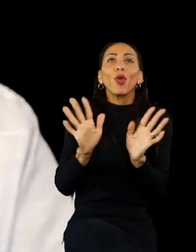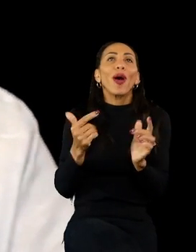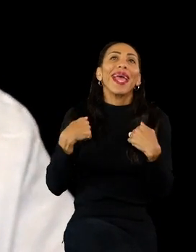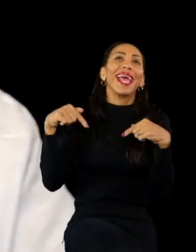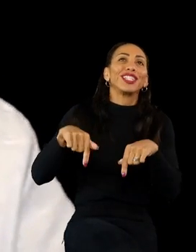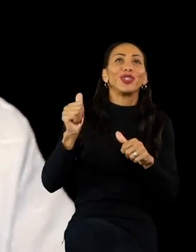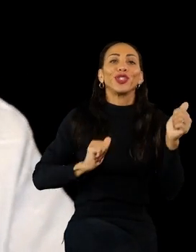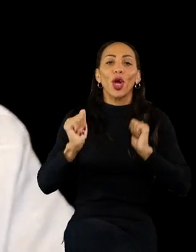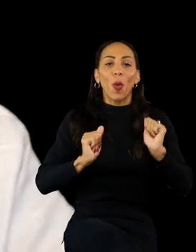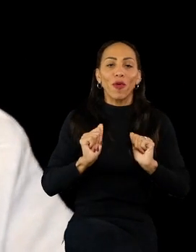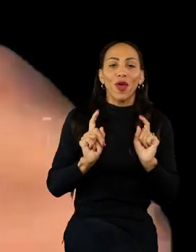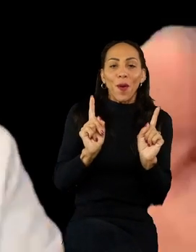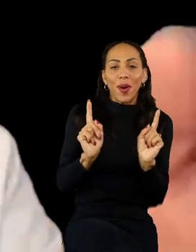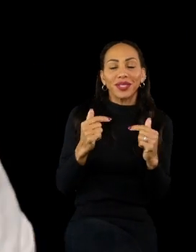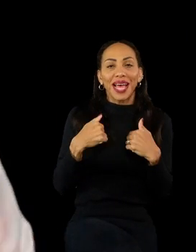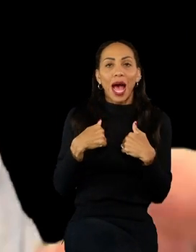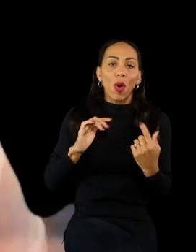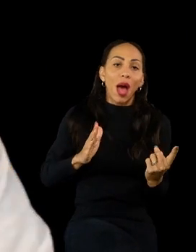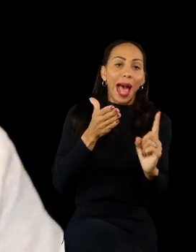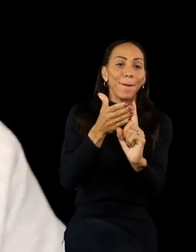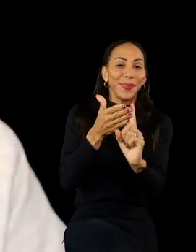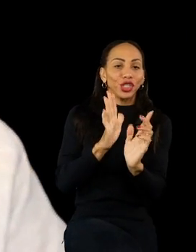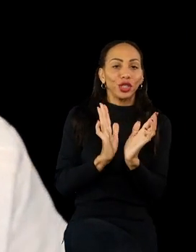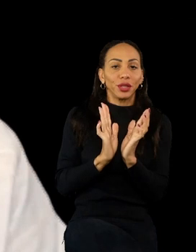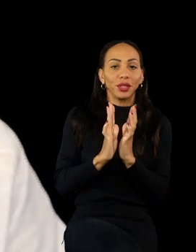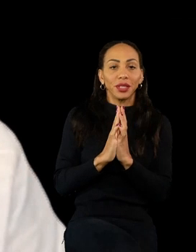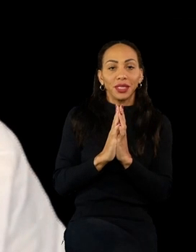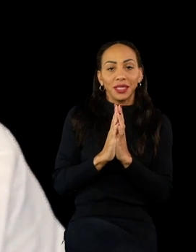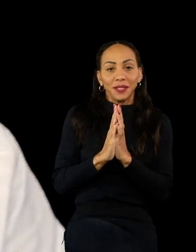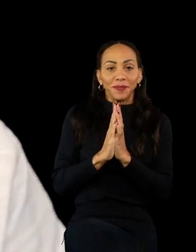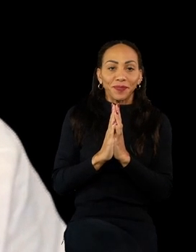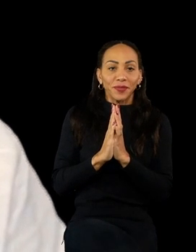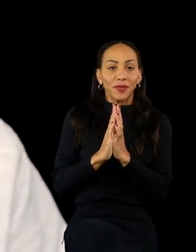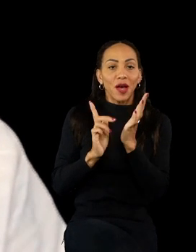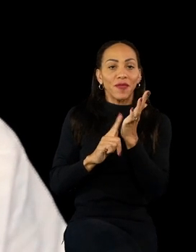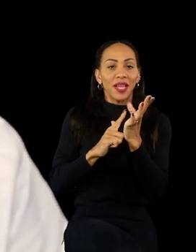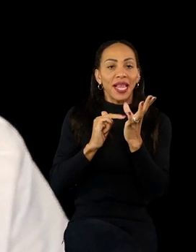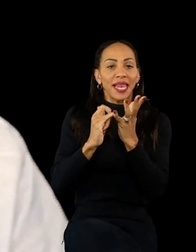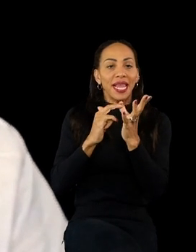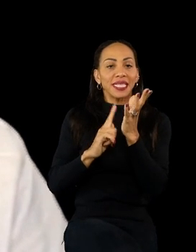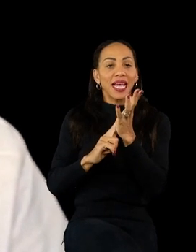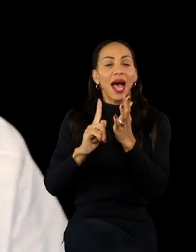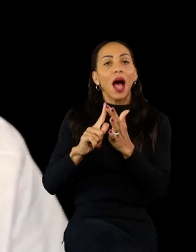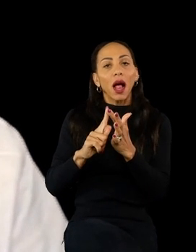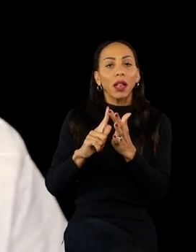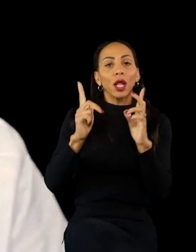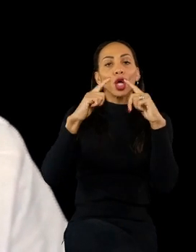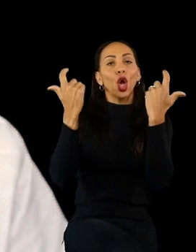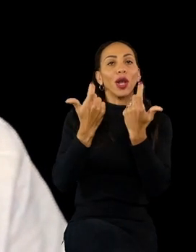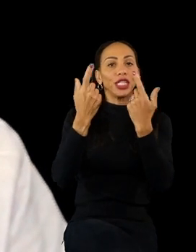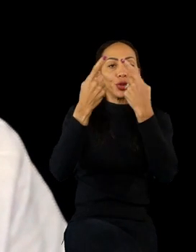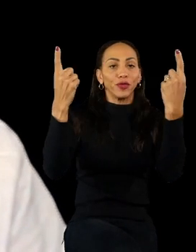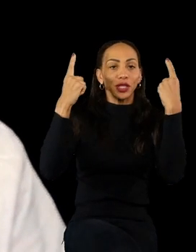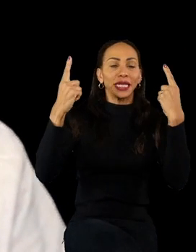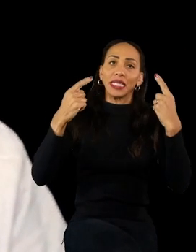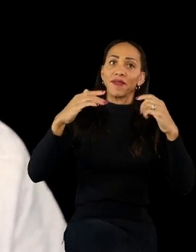haven't won yet. Anyway, I'm not to show off, but just to kind of talk about the sort of the ambition of LaSalle